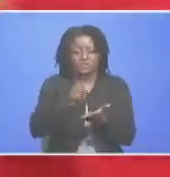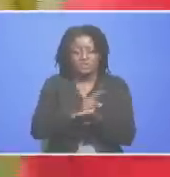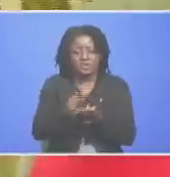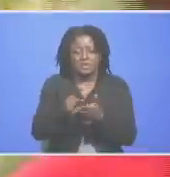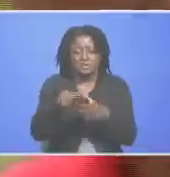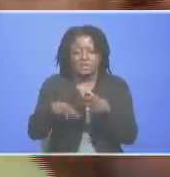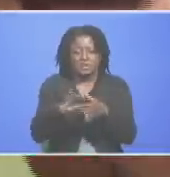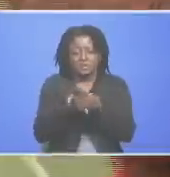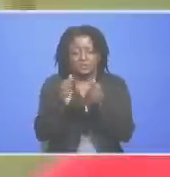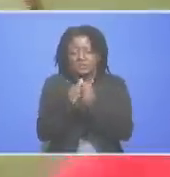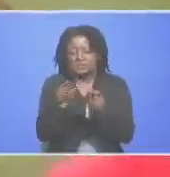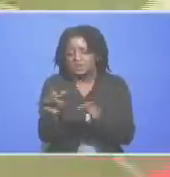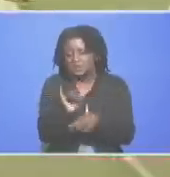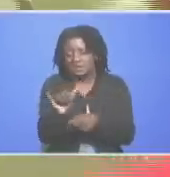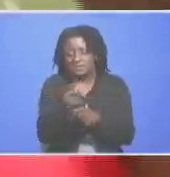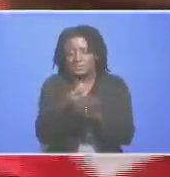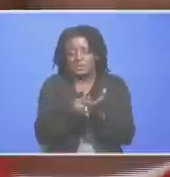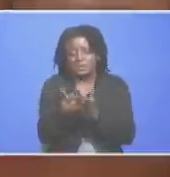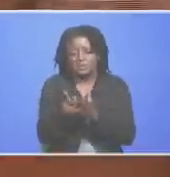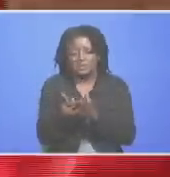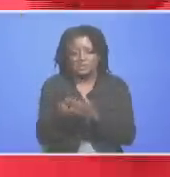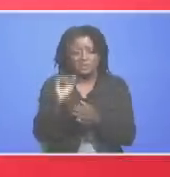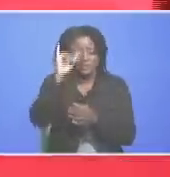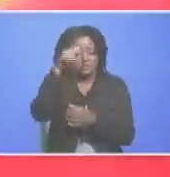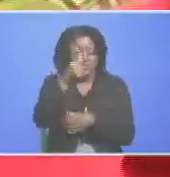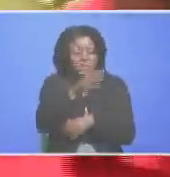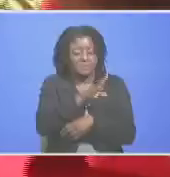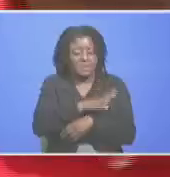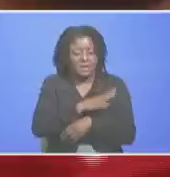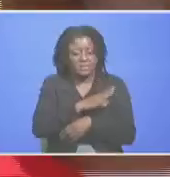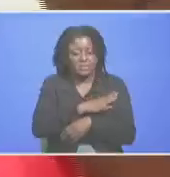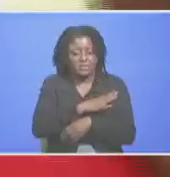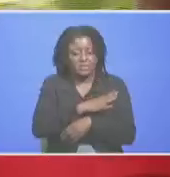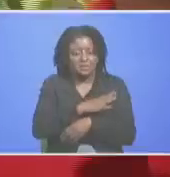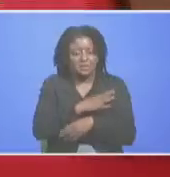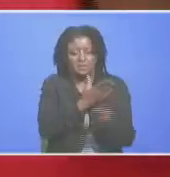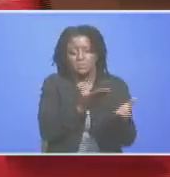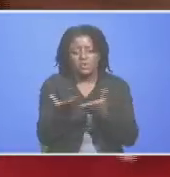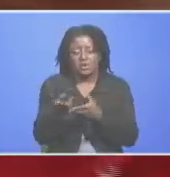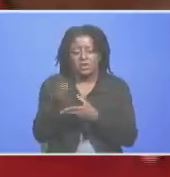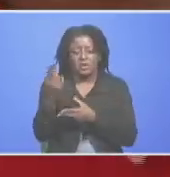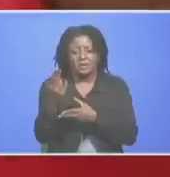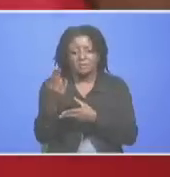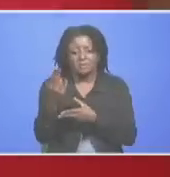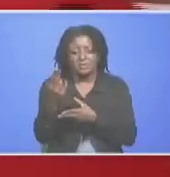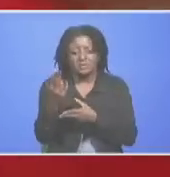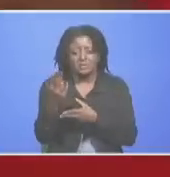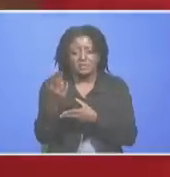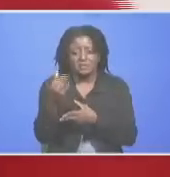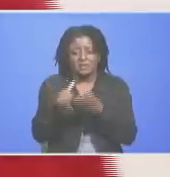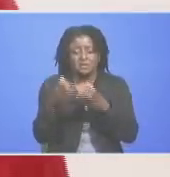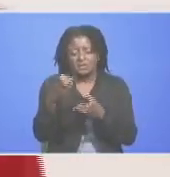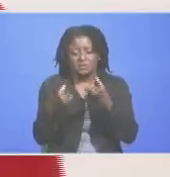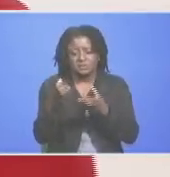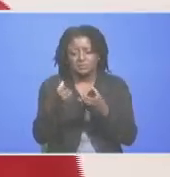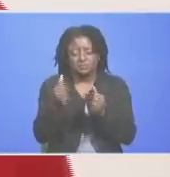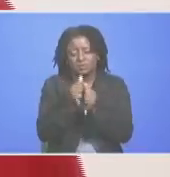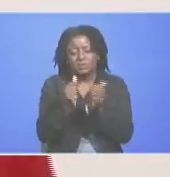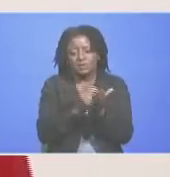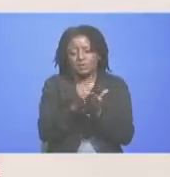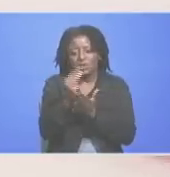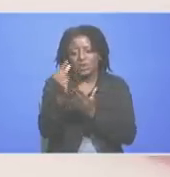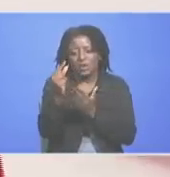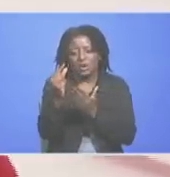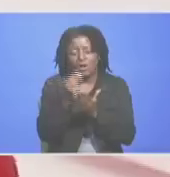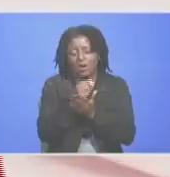22-year-old Fox Hill resident Jermaine Bethel arraigned before Assistant Chief Magistrate Subasola Swain with the August 4th murder of